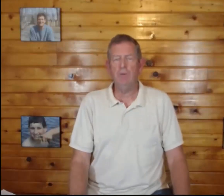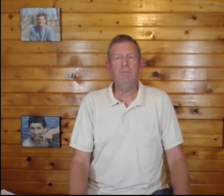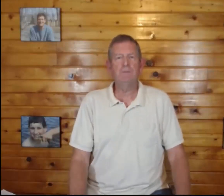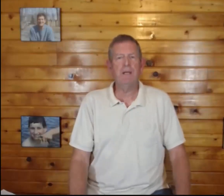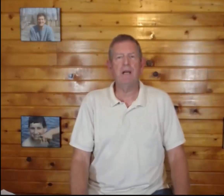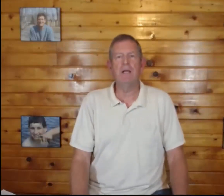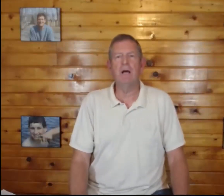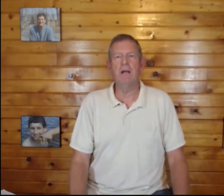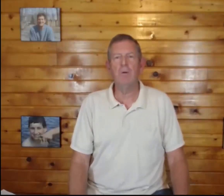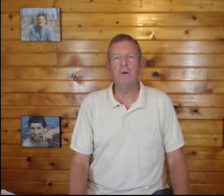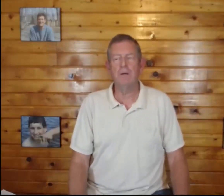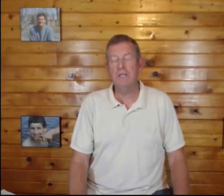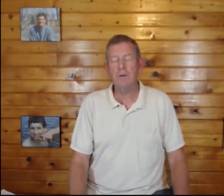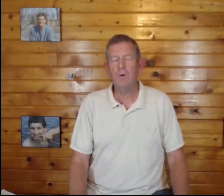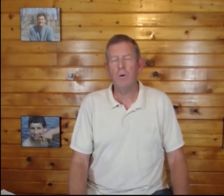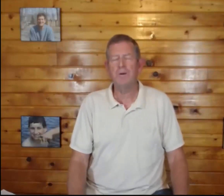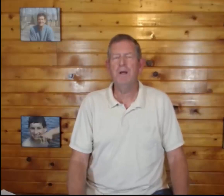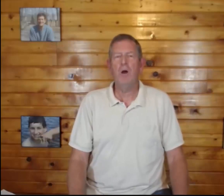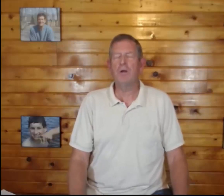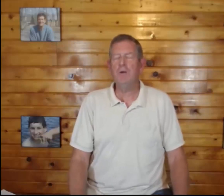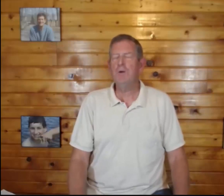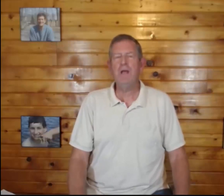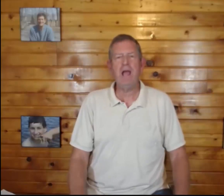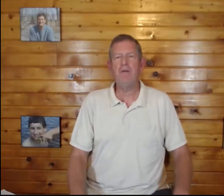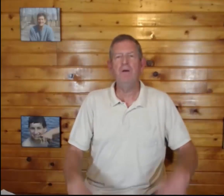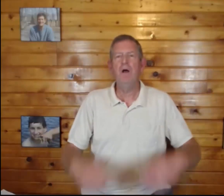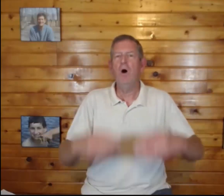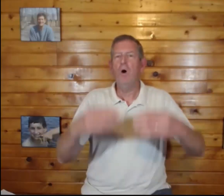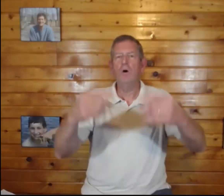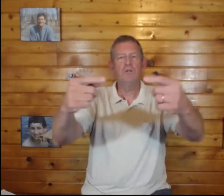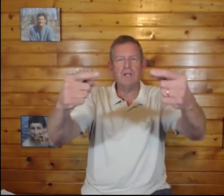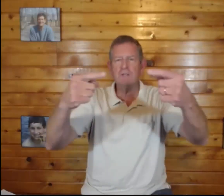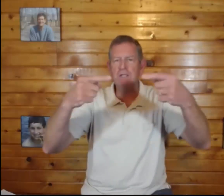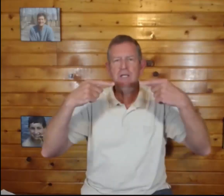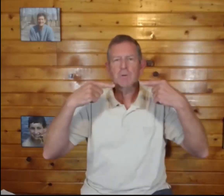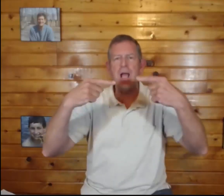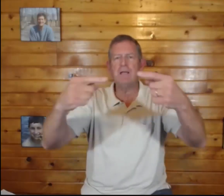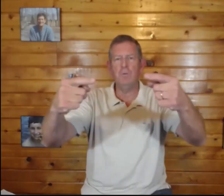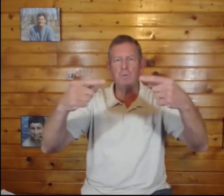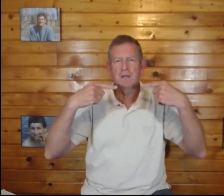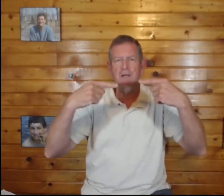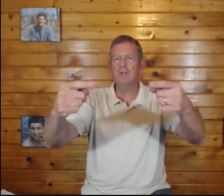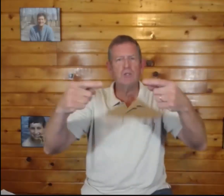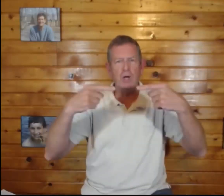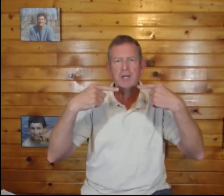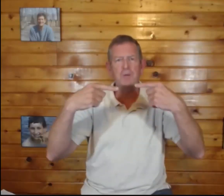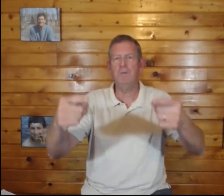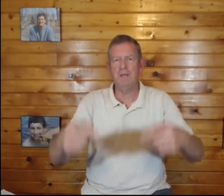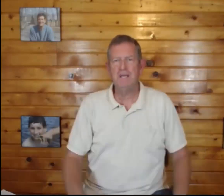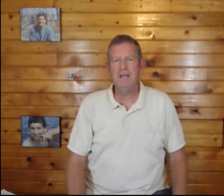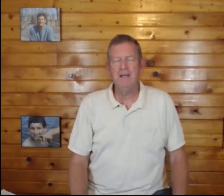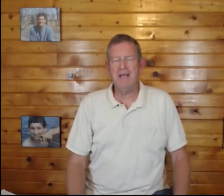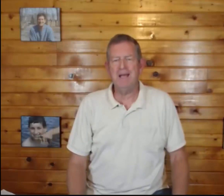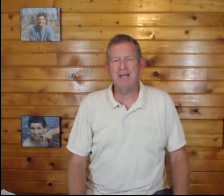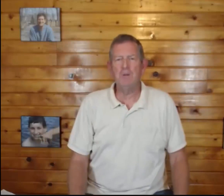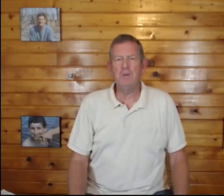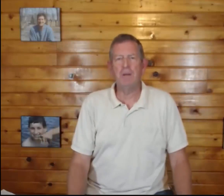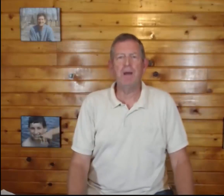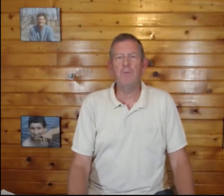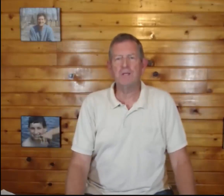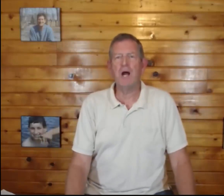They would spend an hour, a year and a quarter, or a year and a half just interacting with me, just talking with me.